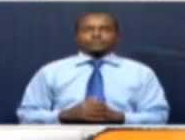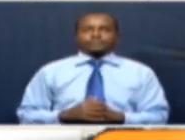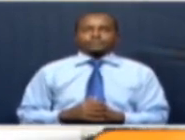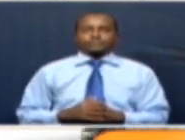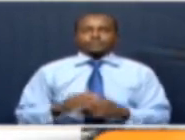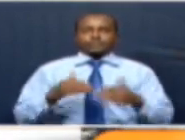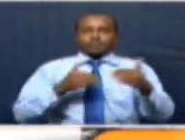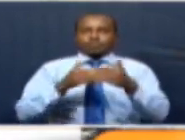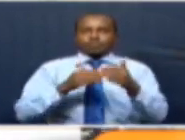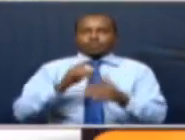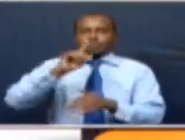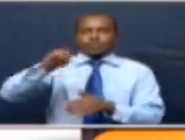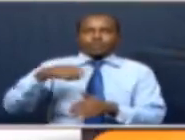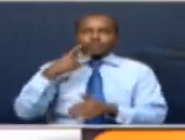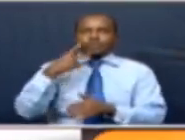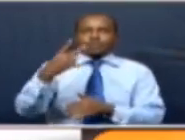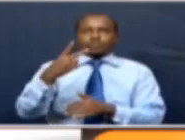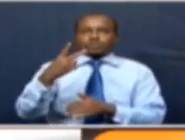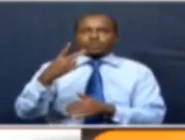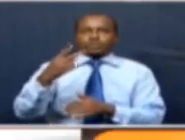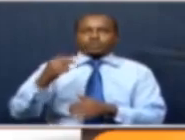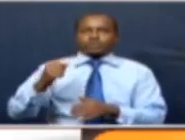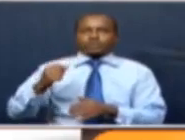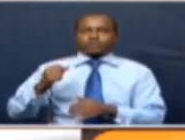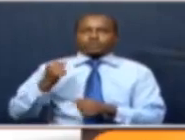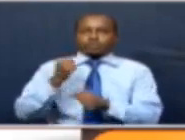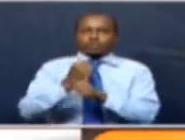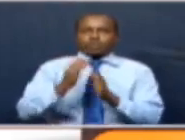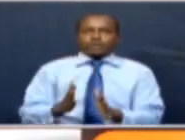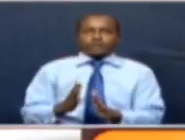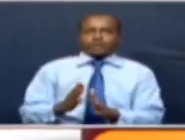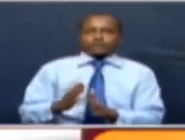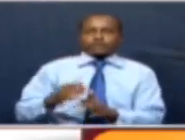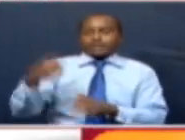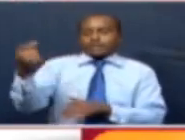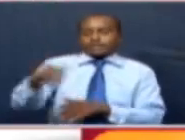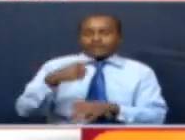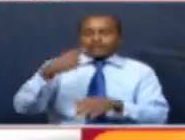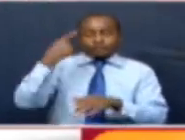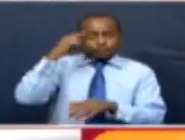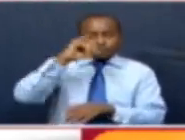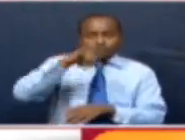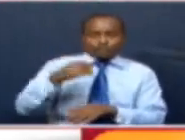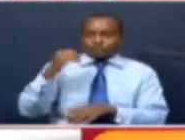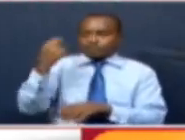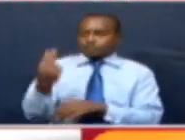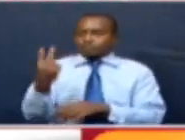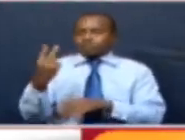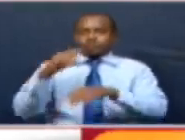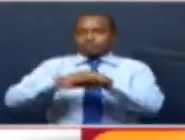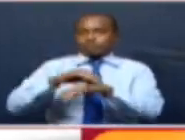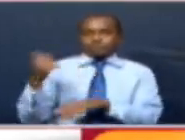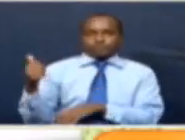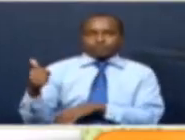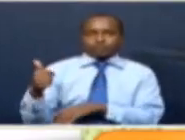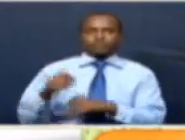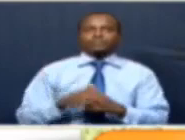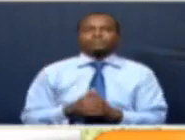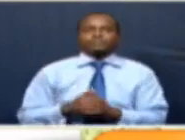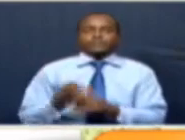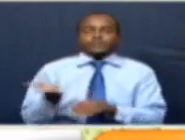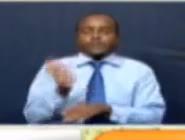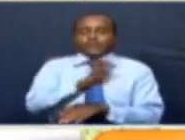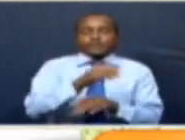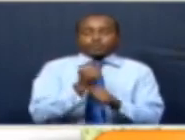Close to 1,200 Uchumi workers are yet to receive their salaries for the months of January and February. In a